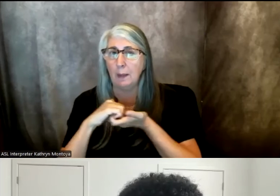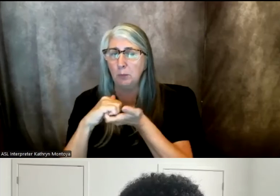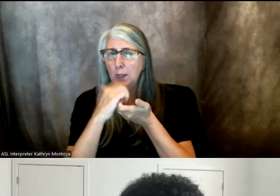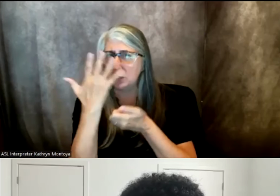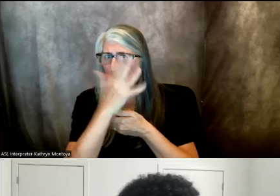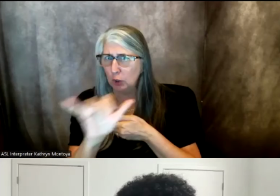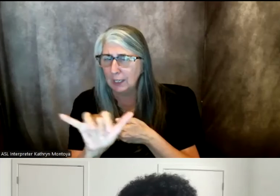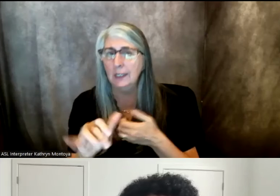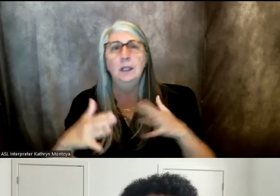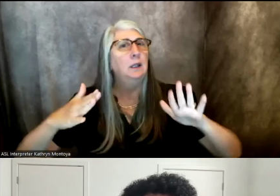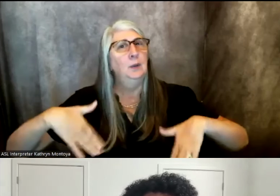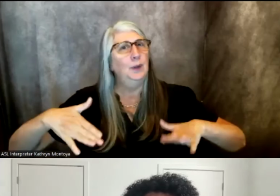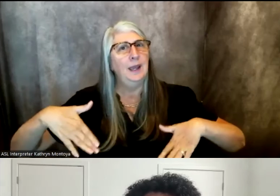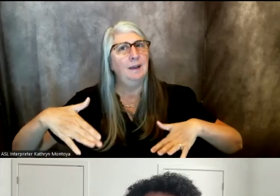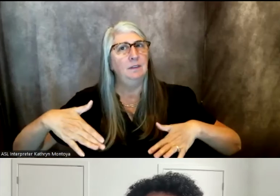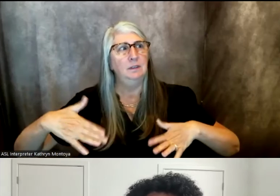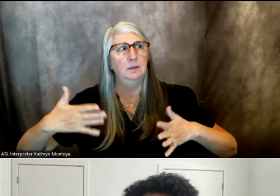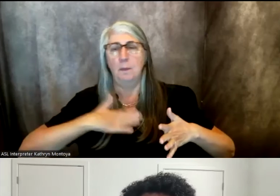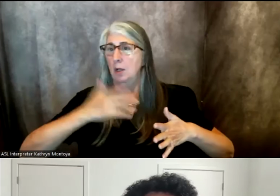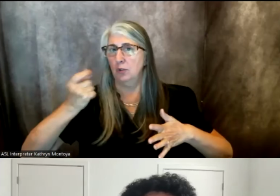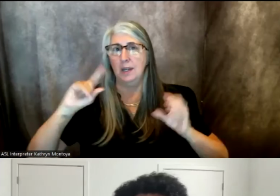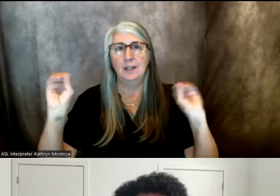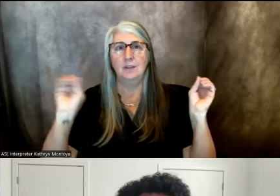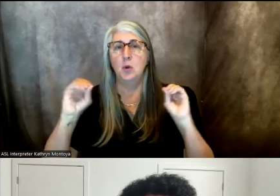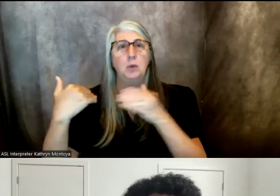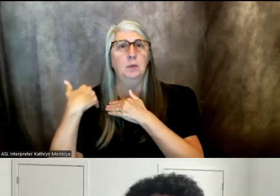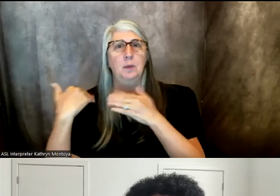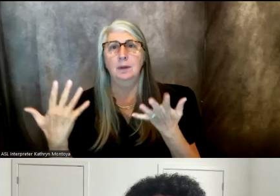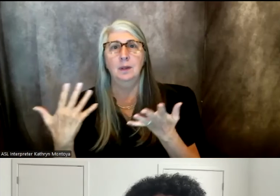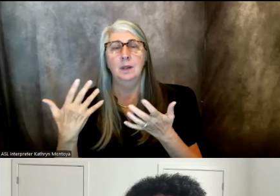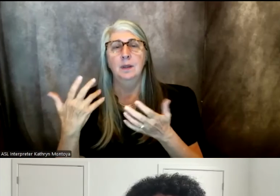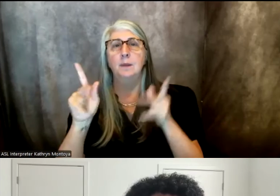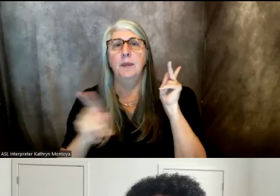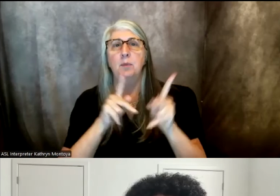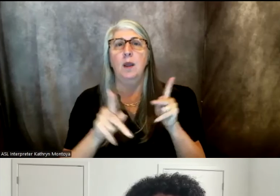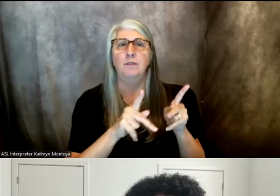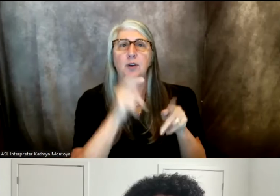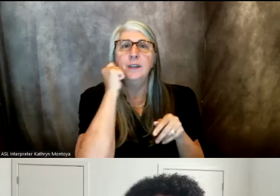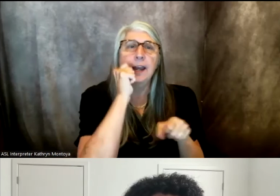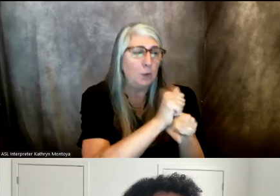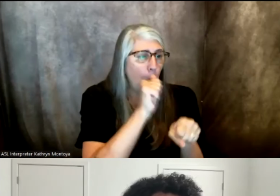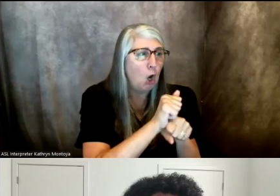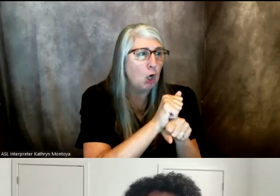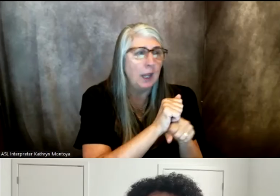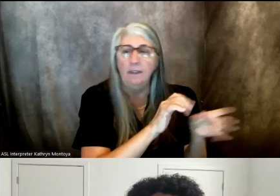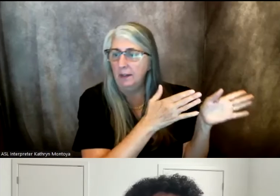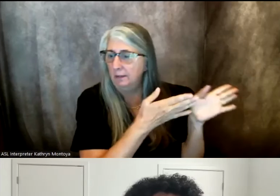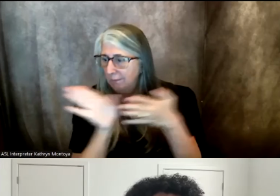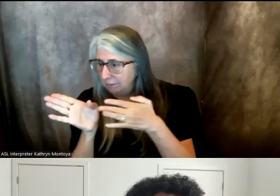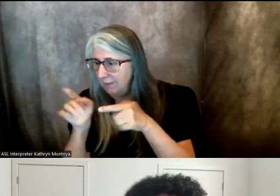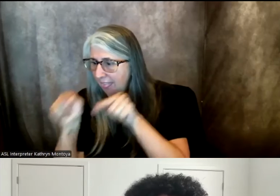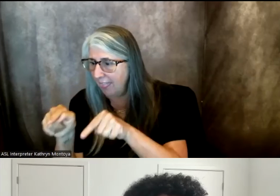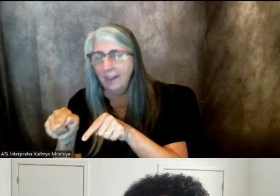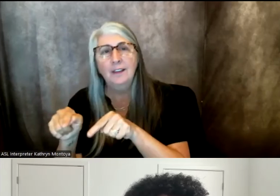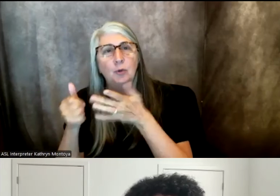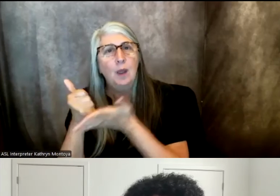really currently, to my knowledge, anyone's job. People are kind of having to step outside of their day-to-day to do this work. And so we appreciate the time that